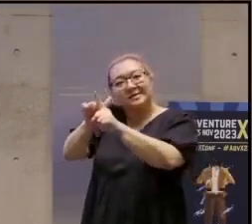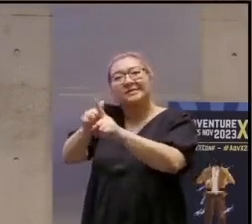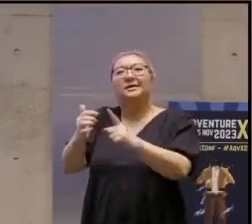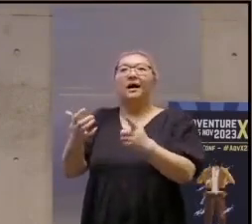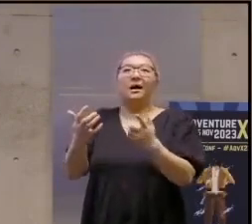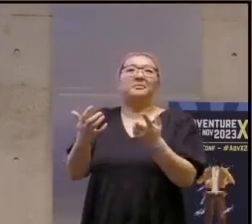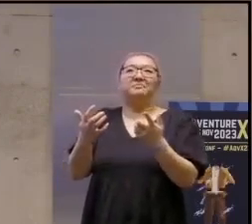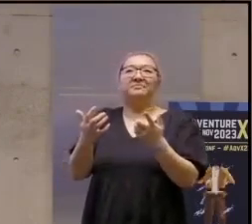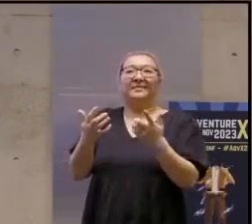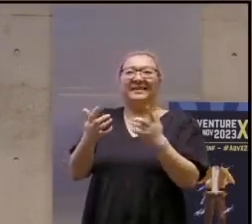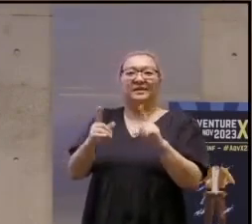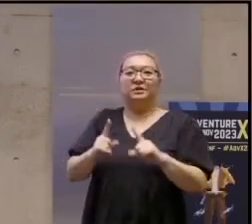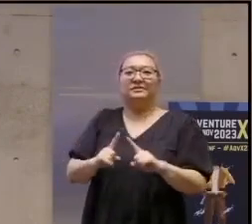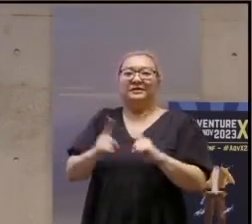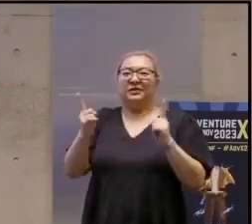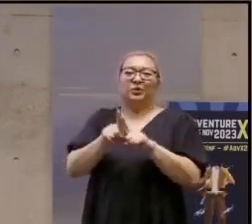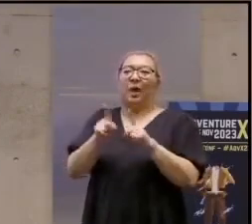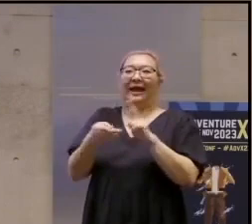can appreciate. So